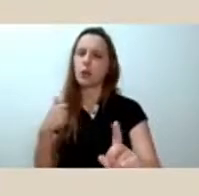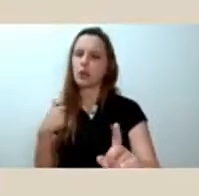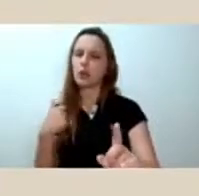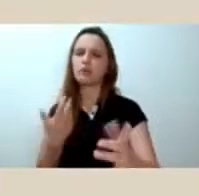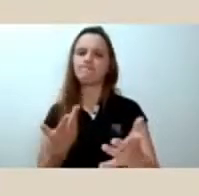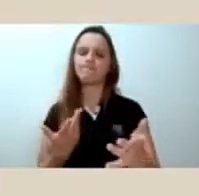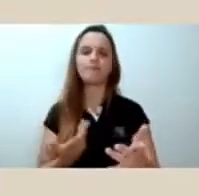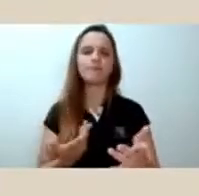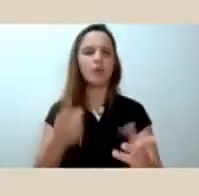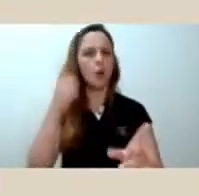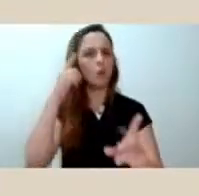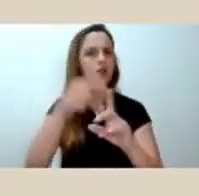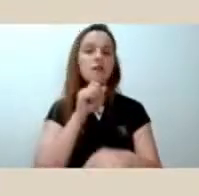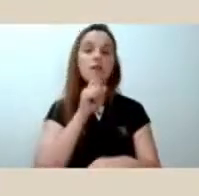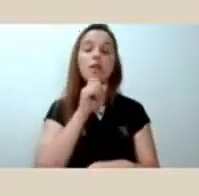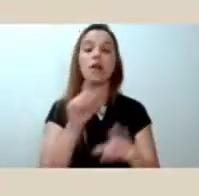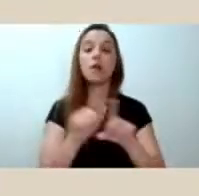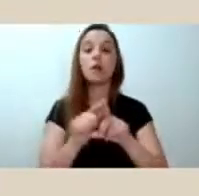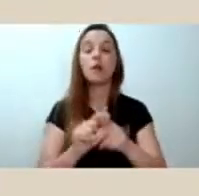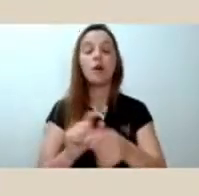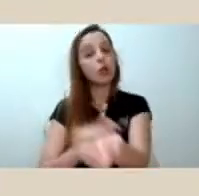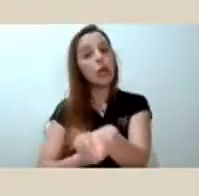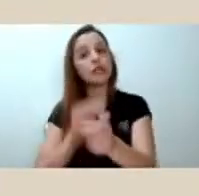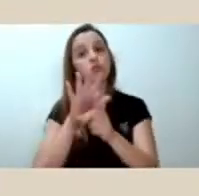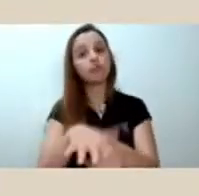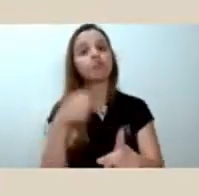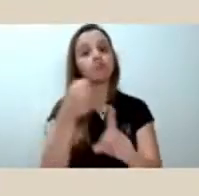racism in the Portuguese society. So